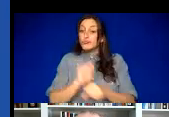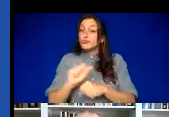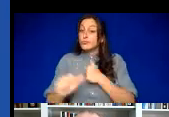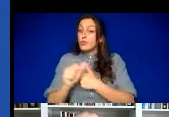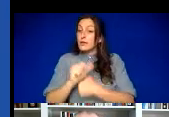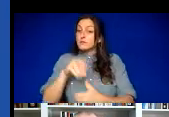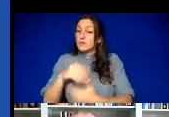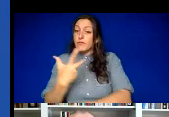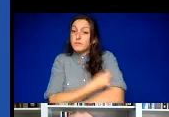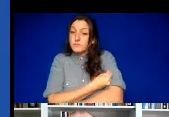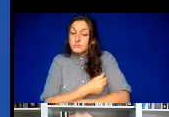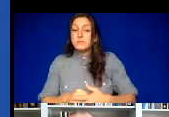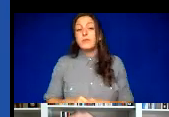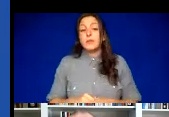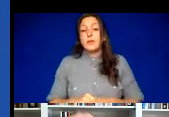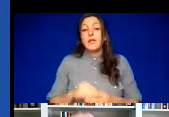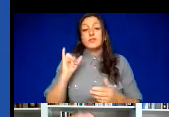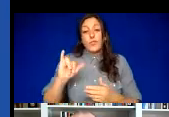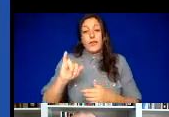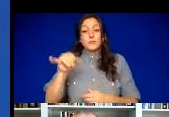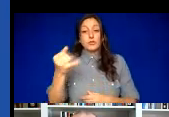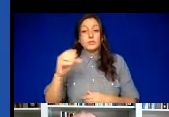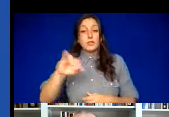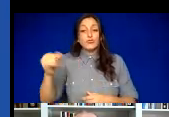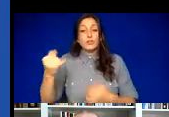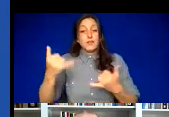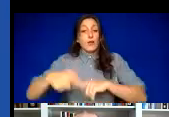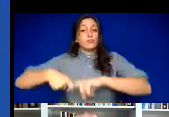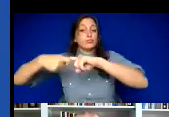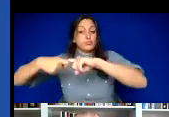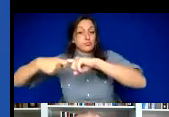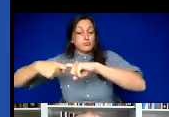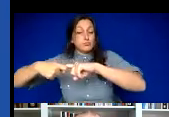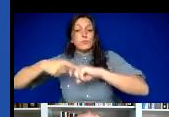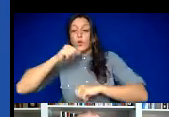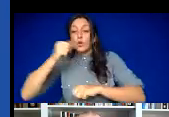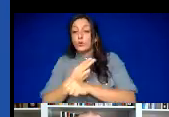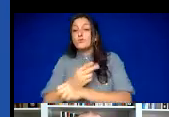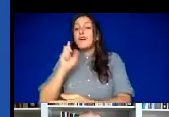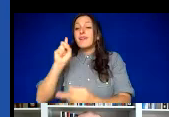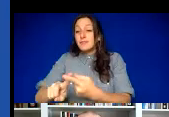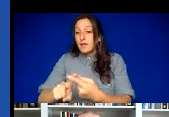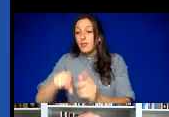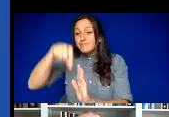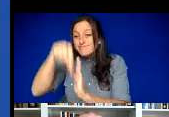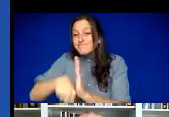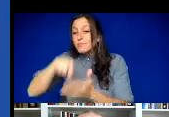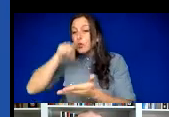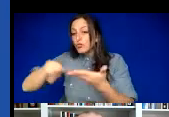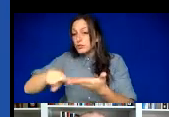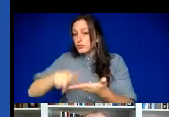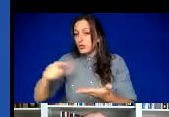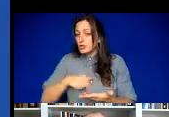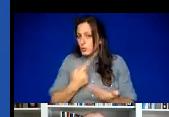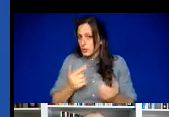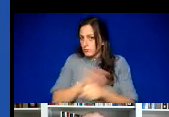pause placed on the use of this vaccine until more research could be done so that we can understand if indeed this is